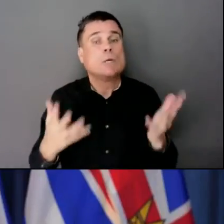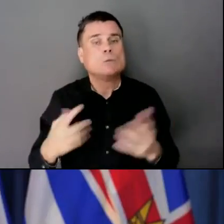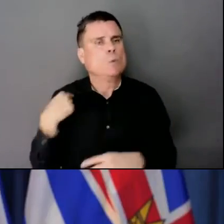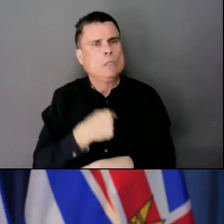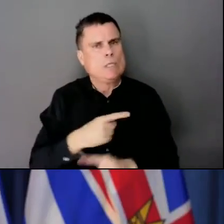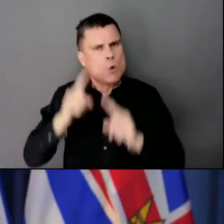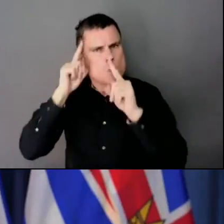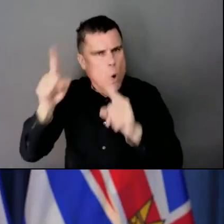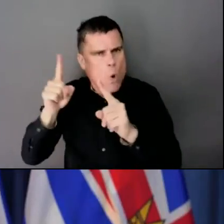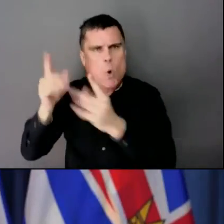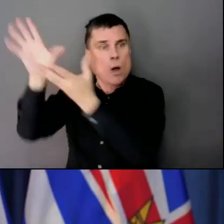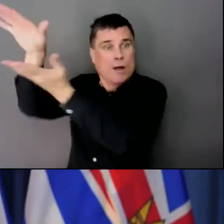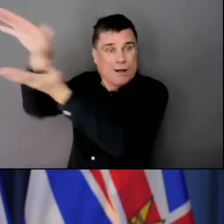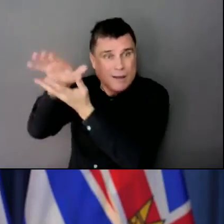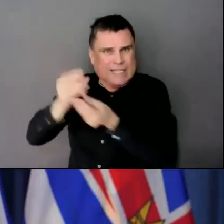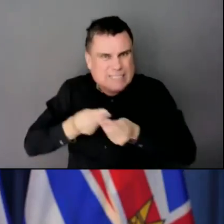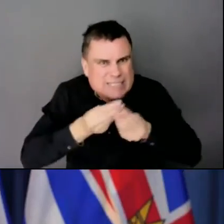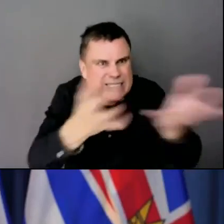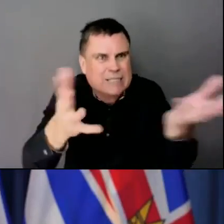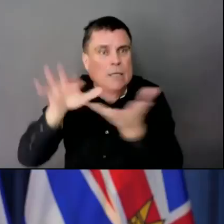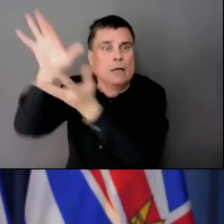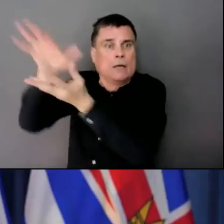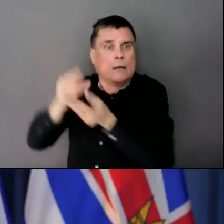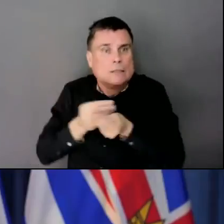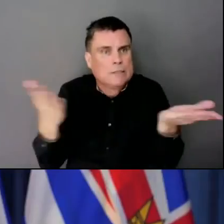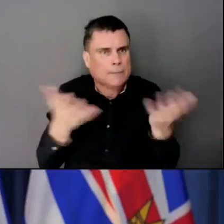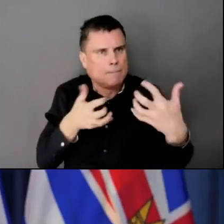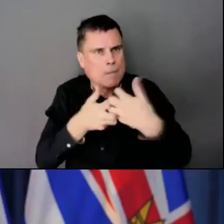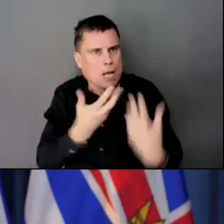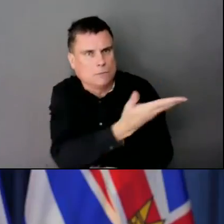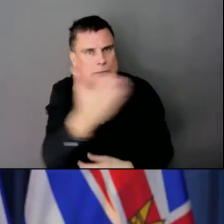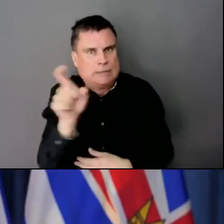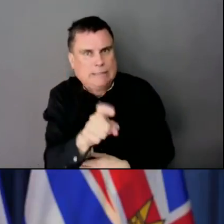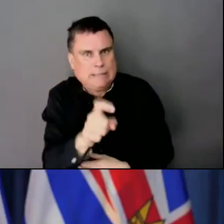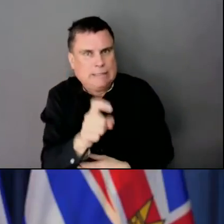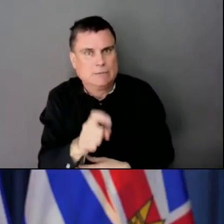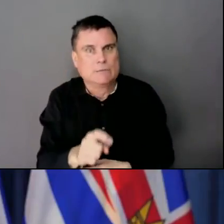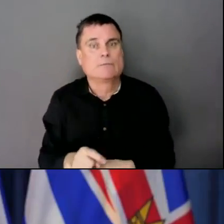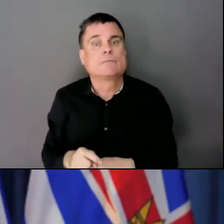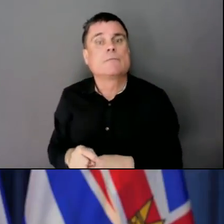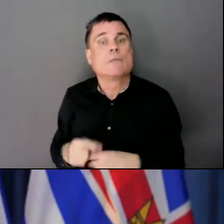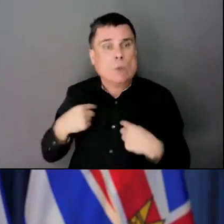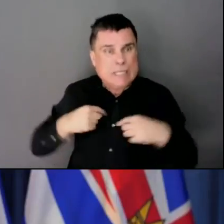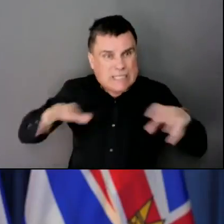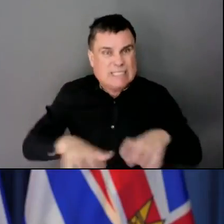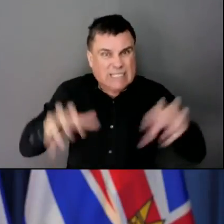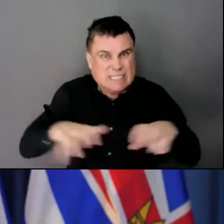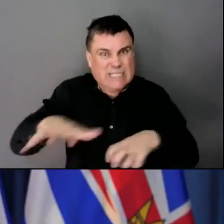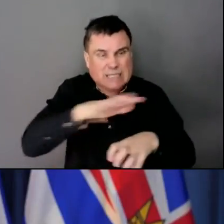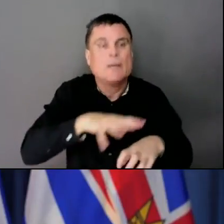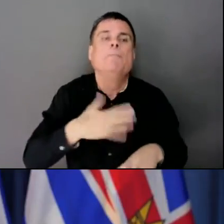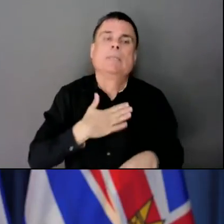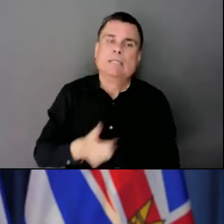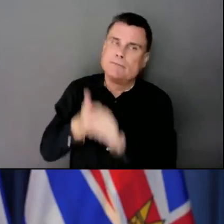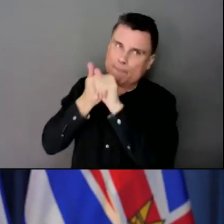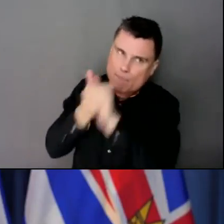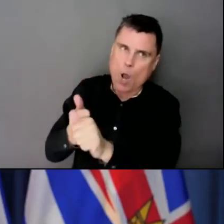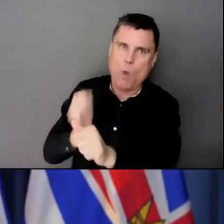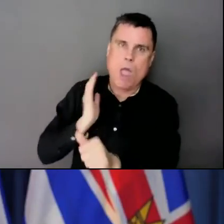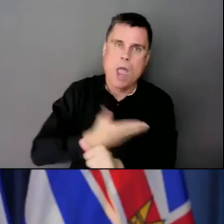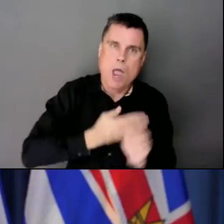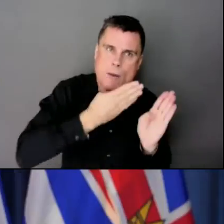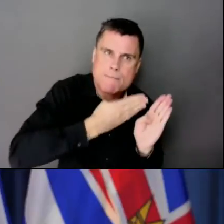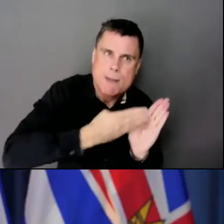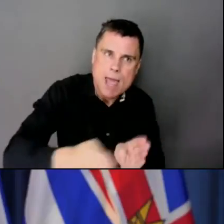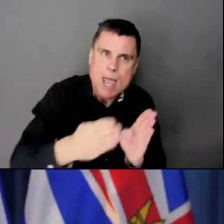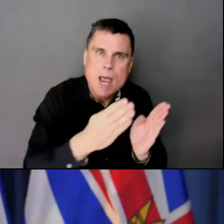part. You need to continue to follow public health guidelines. Those have been challenging for some, but they have produced positive results for British